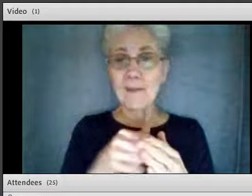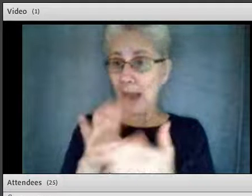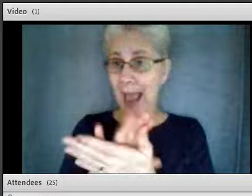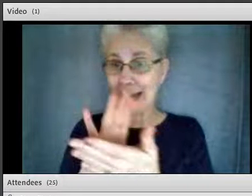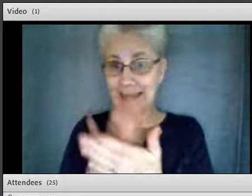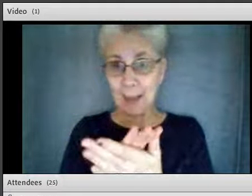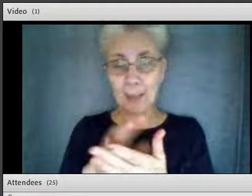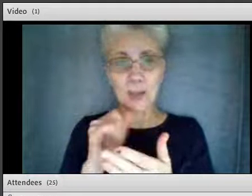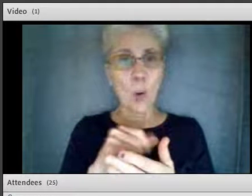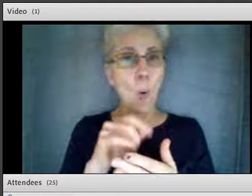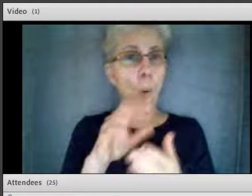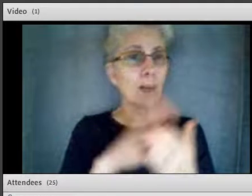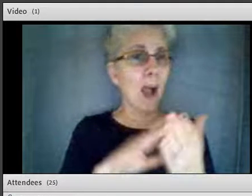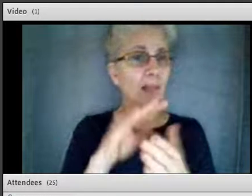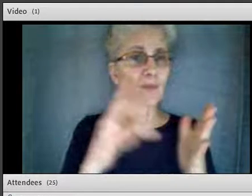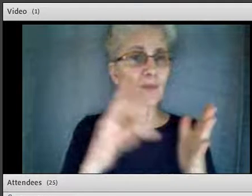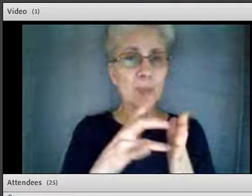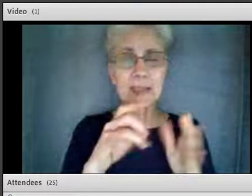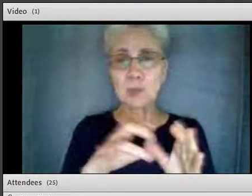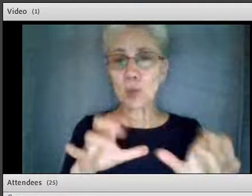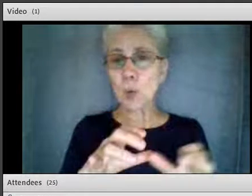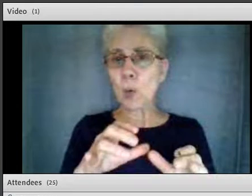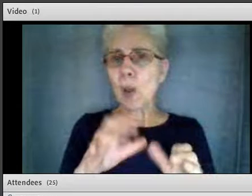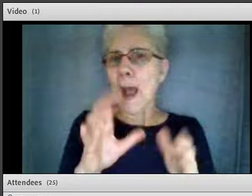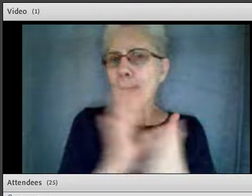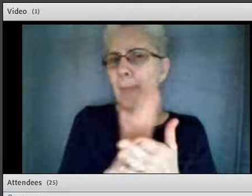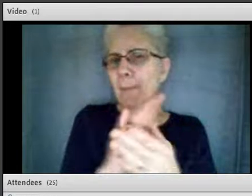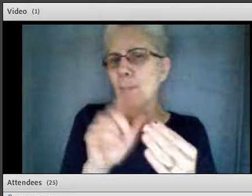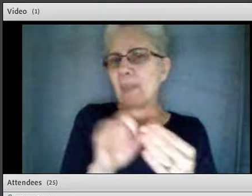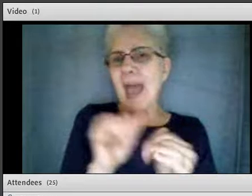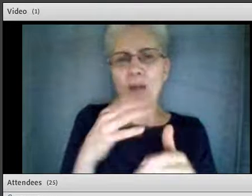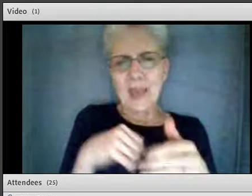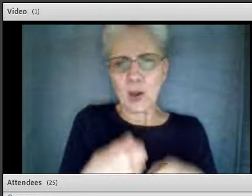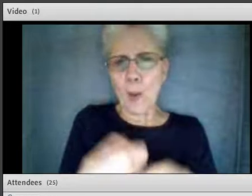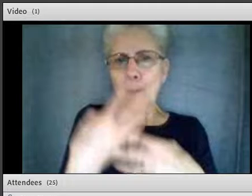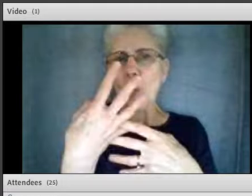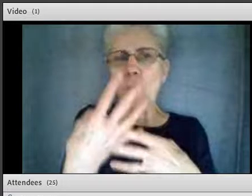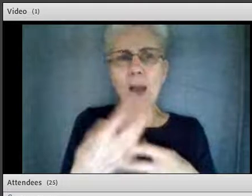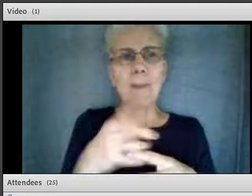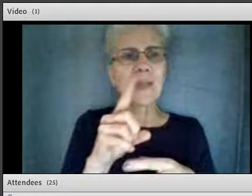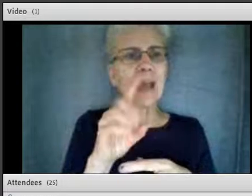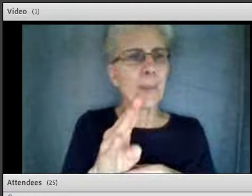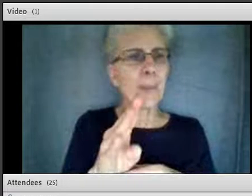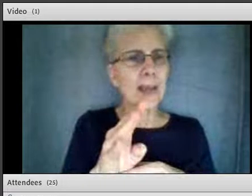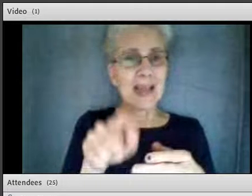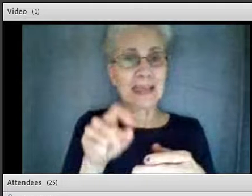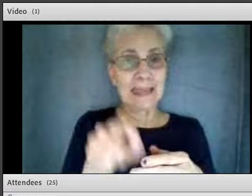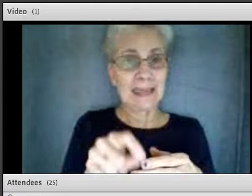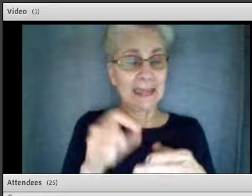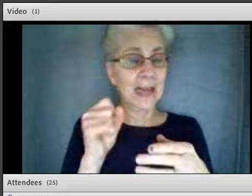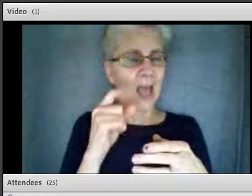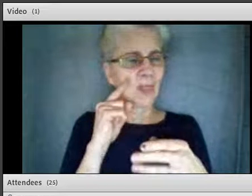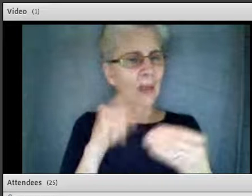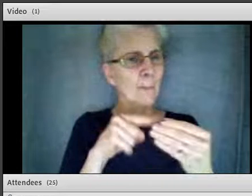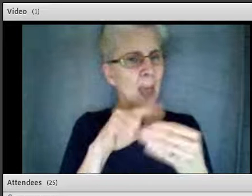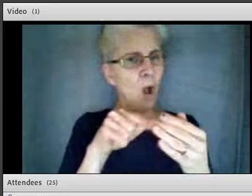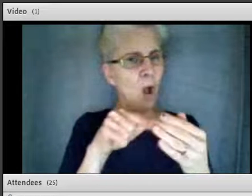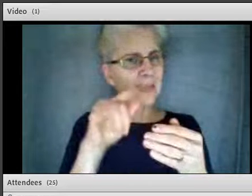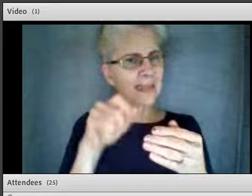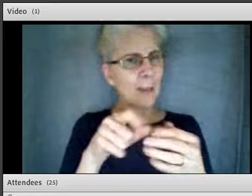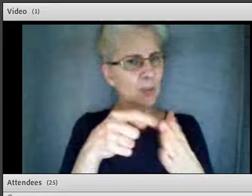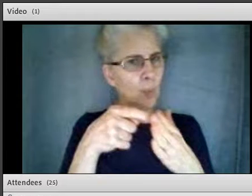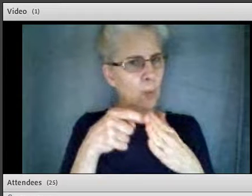this. How are they going to get into the two databases that they're going to need? And think about all the steps that it takes to get there.